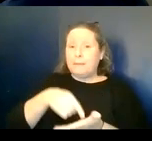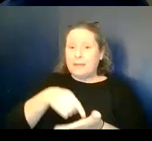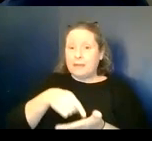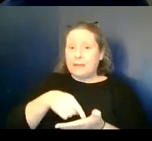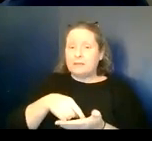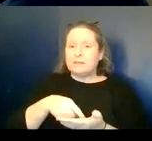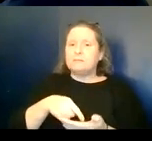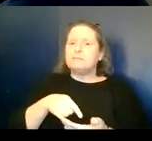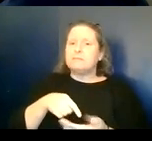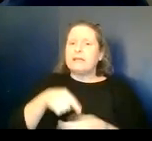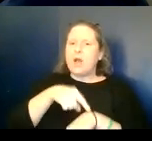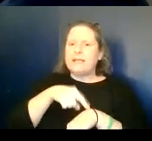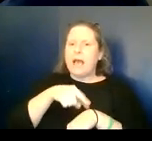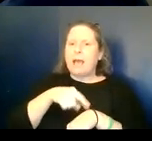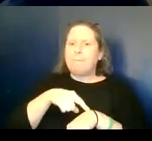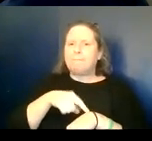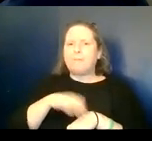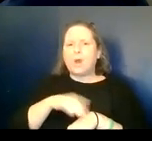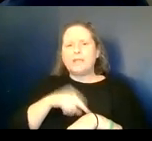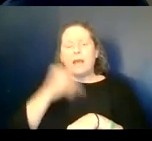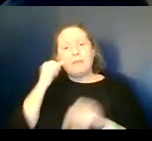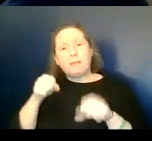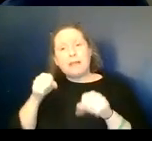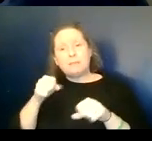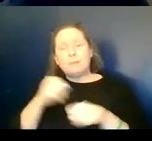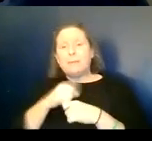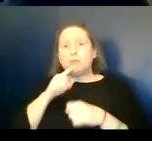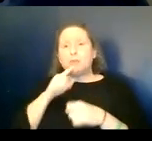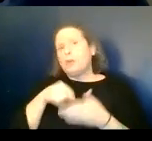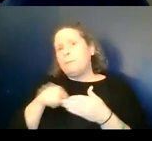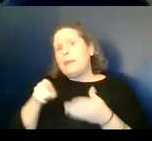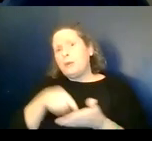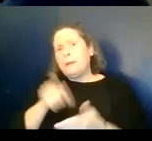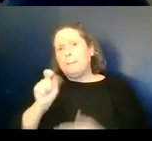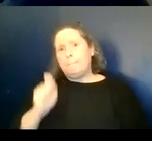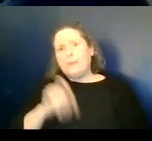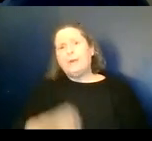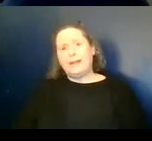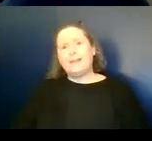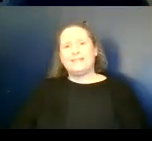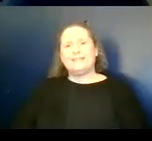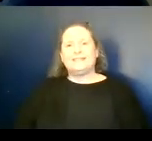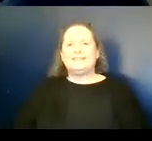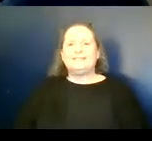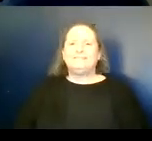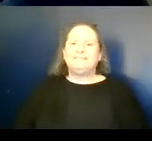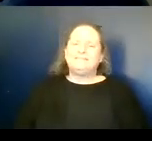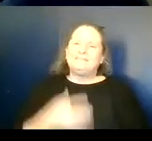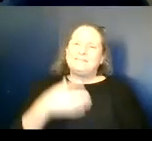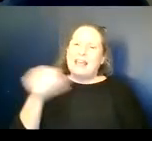fashion if you can, or make sure you pay the bill, period. Hmm. And